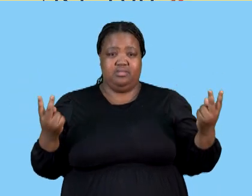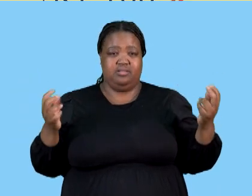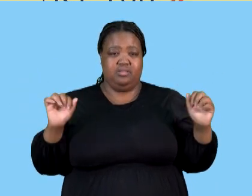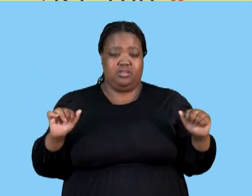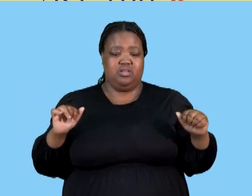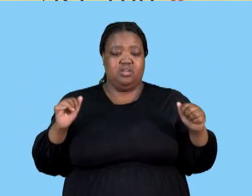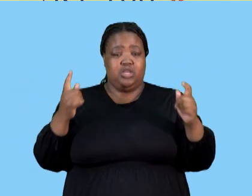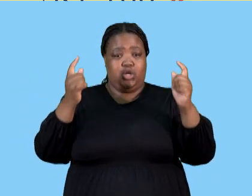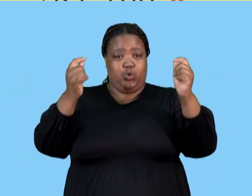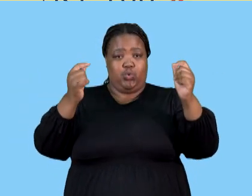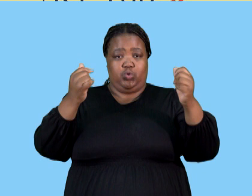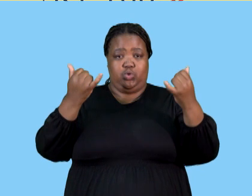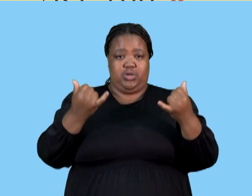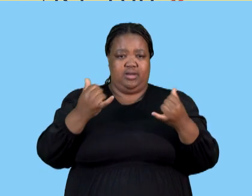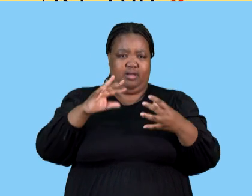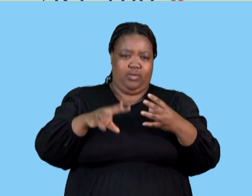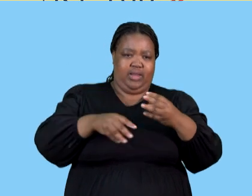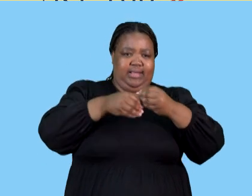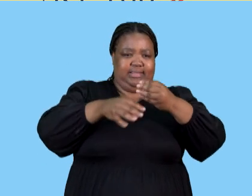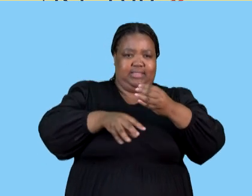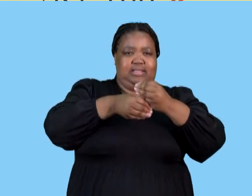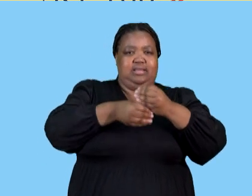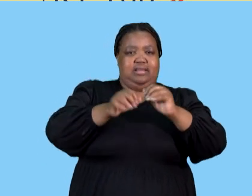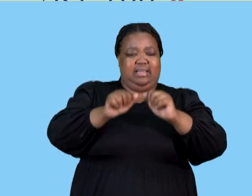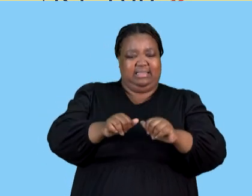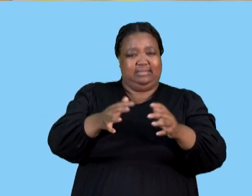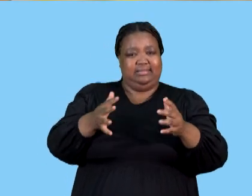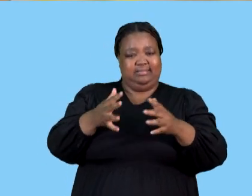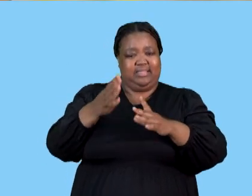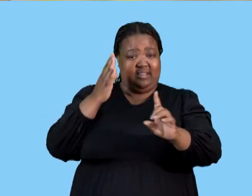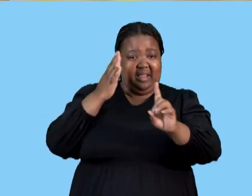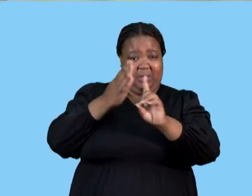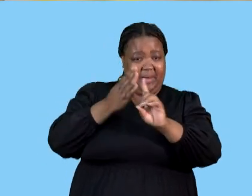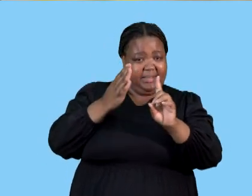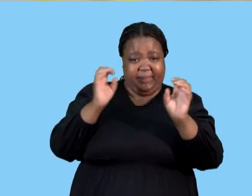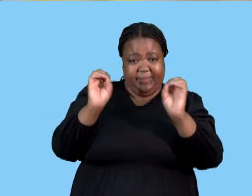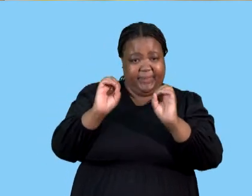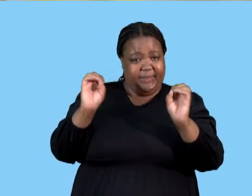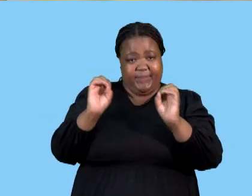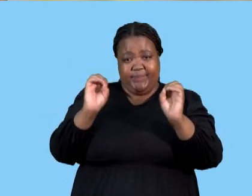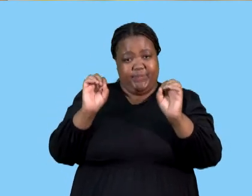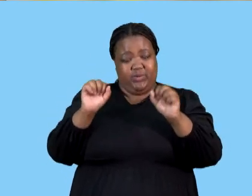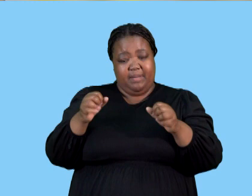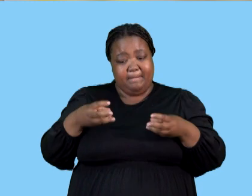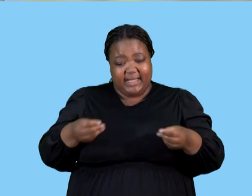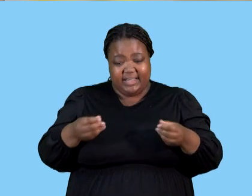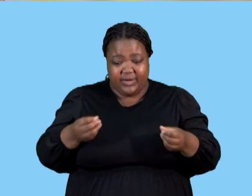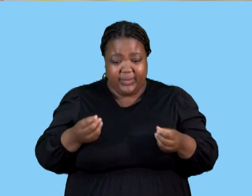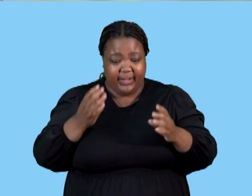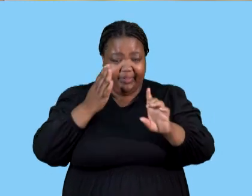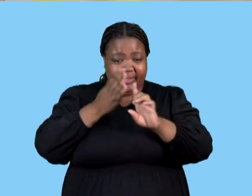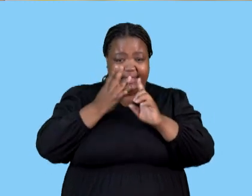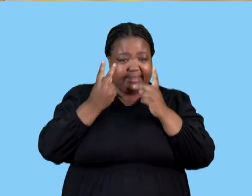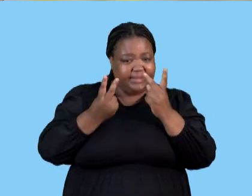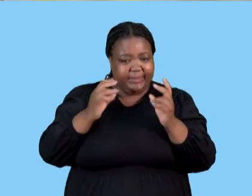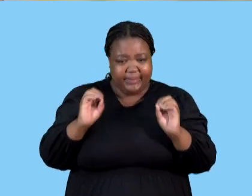see all the costs that I have been adding, they are not direct at all. You did not see